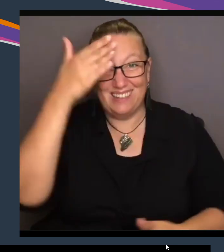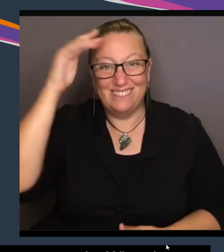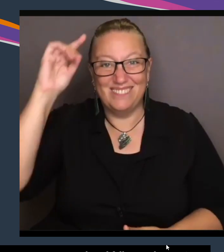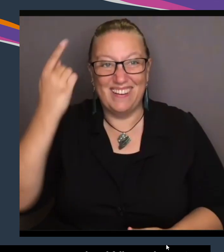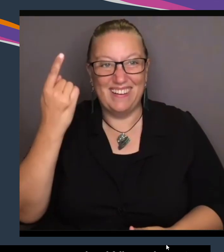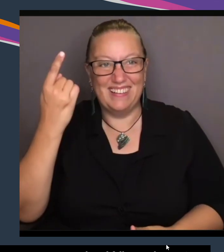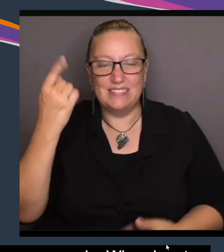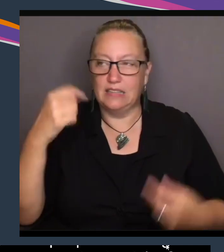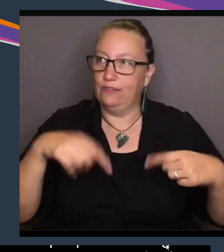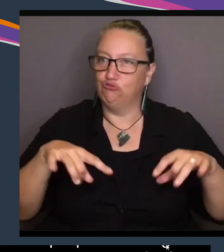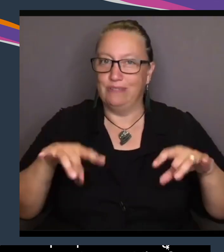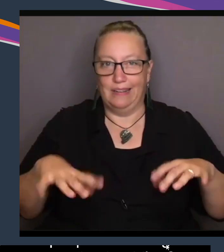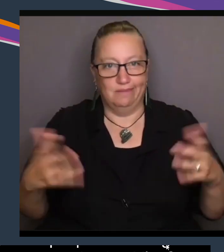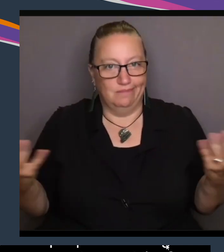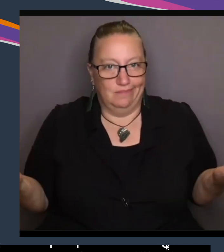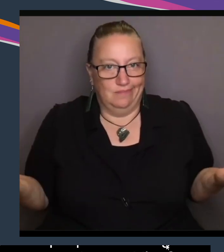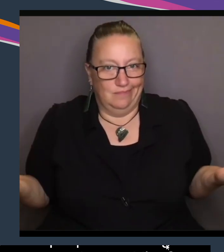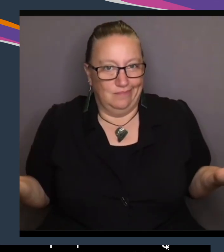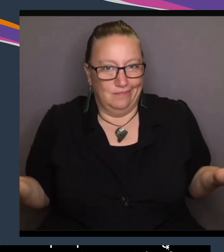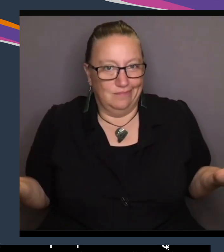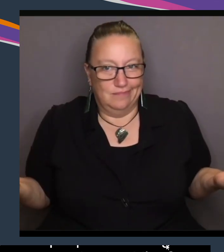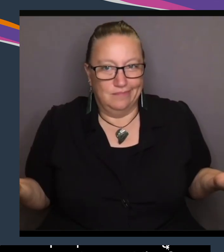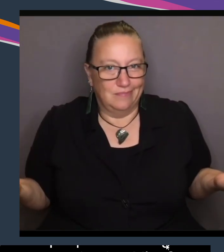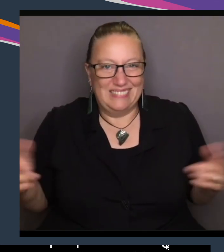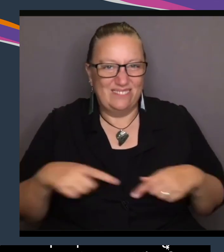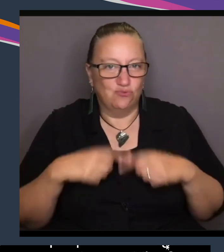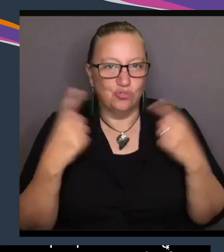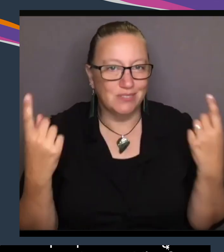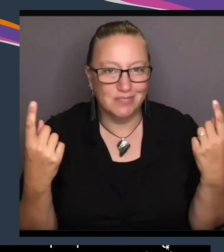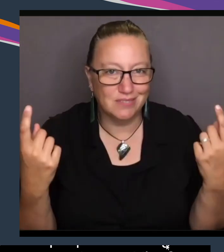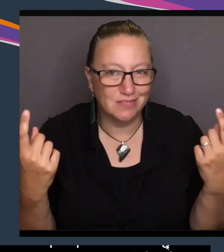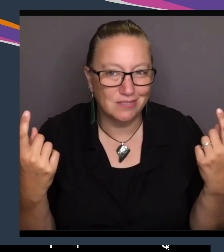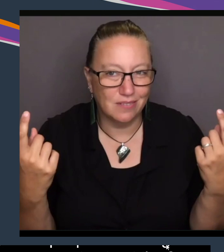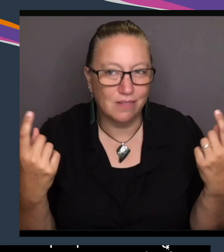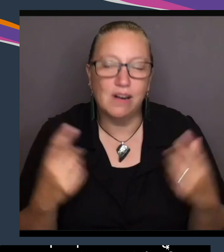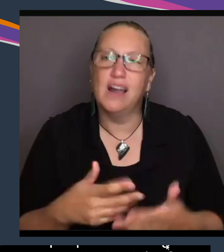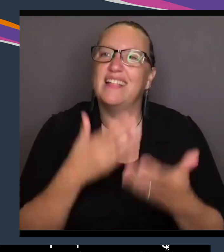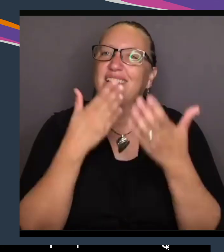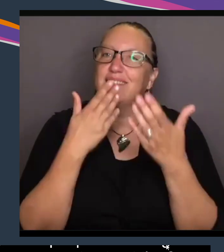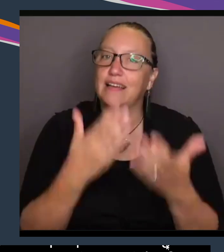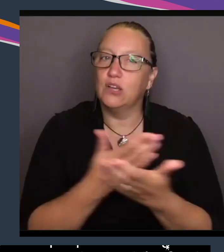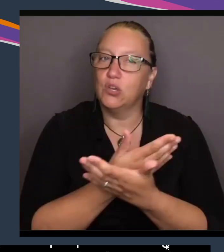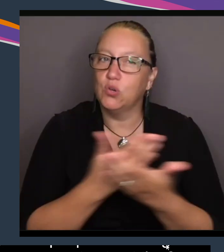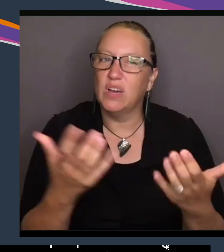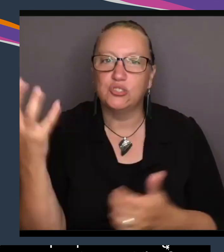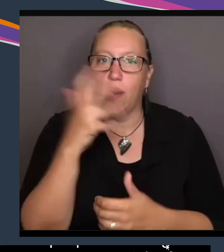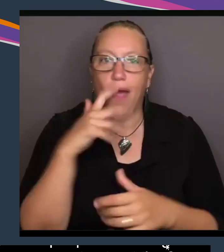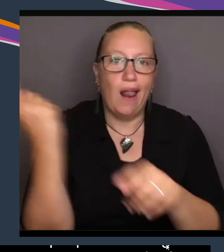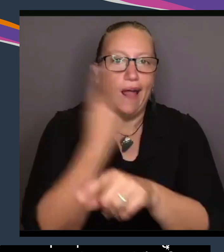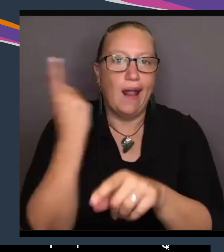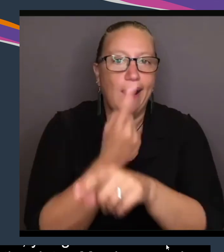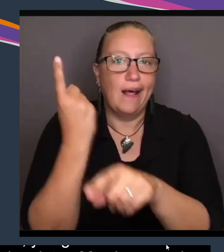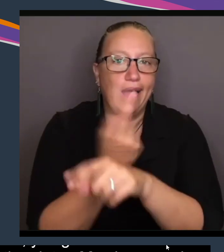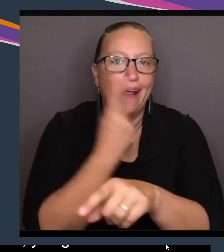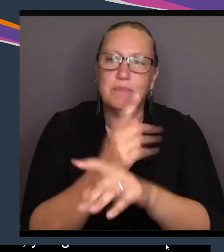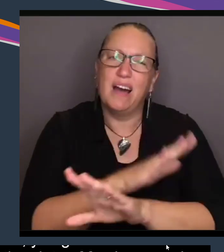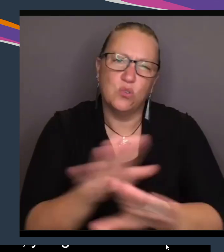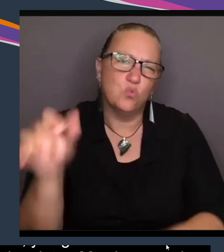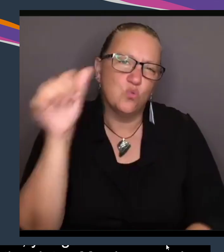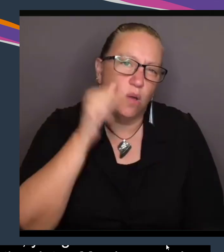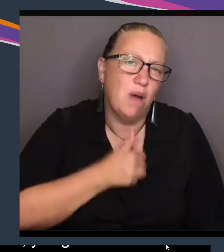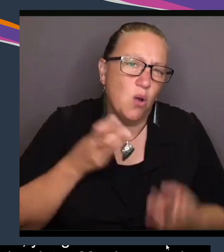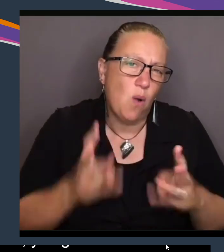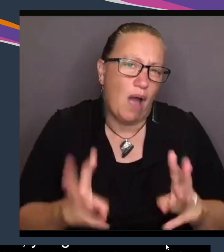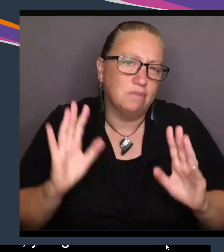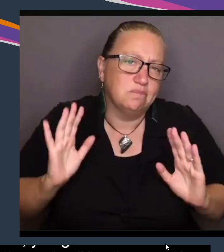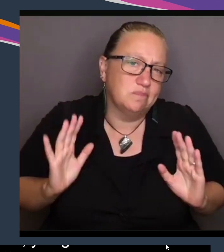So, that's how everyone should be treated in this country. So thank you, and sorry I rave on a bit, but everybody knows that's how I am, because